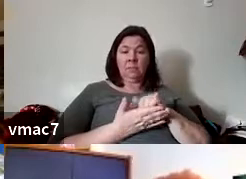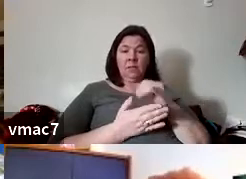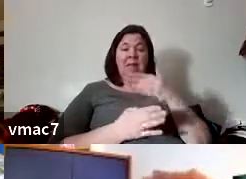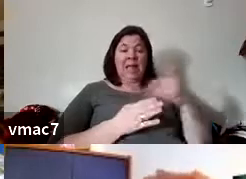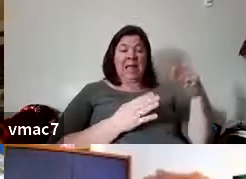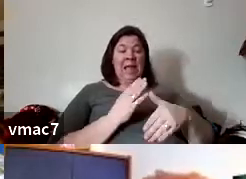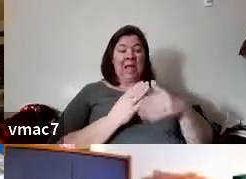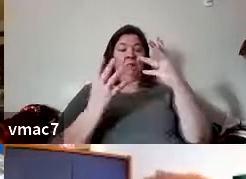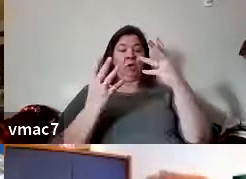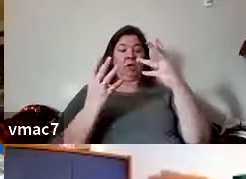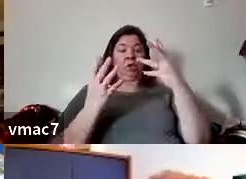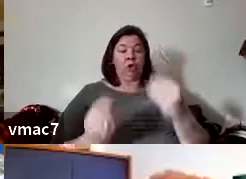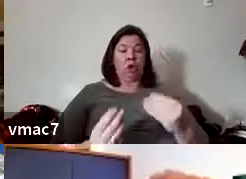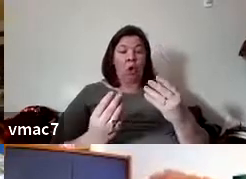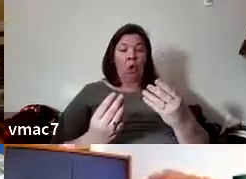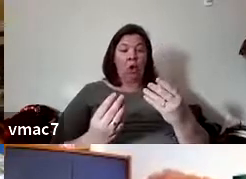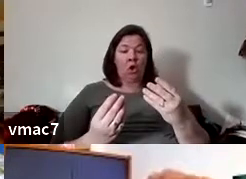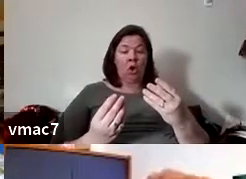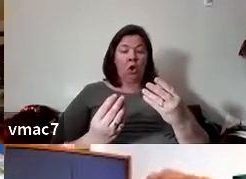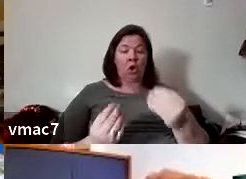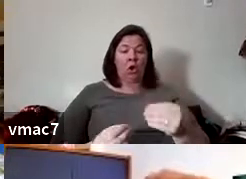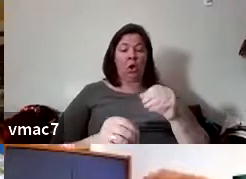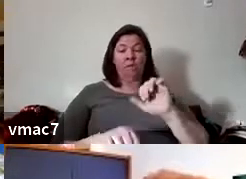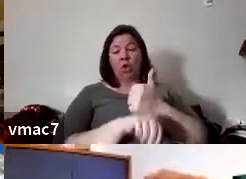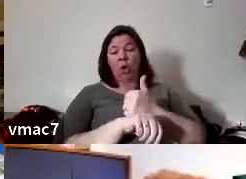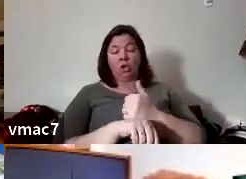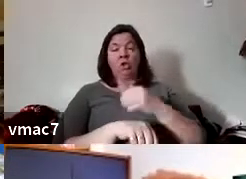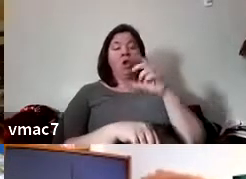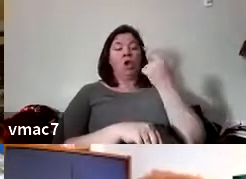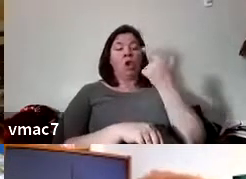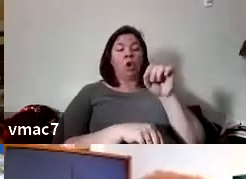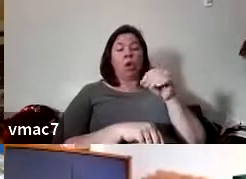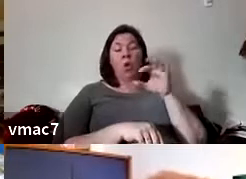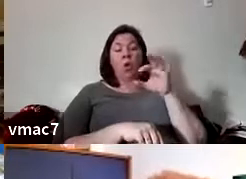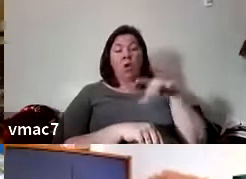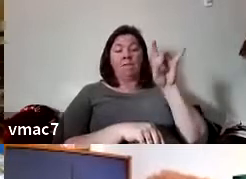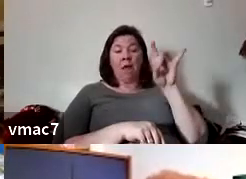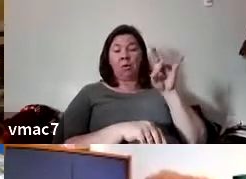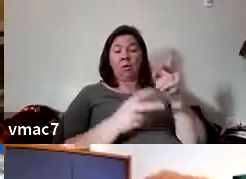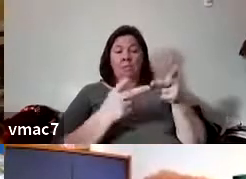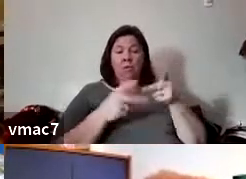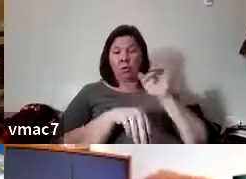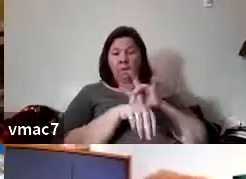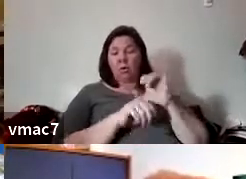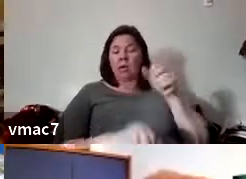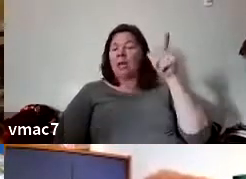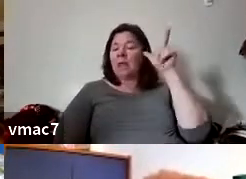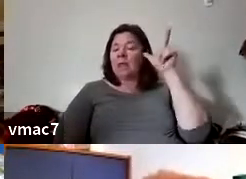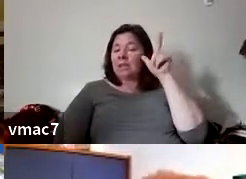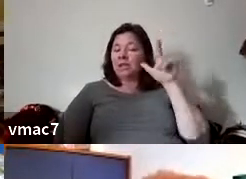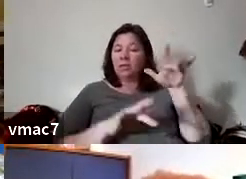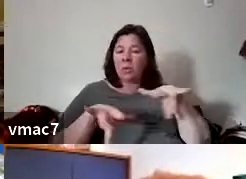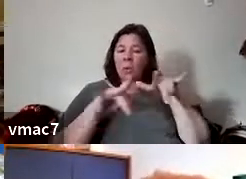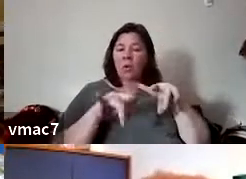launch is when the GoFundMe position will no longer be available. Ash told us, and you can go back and listen to the recording